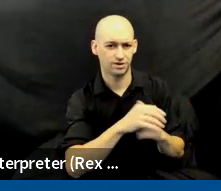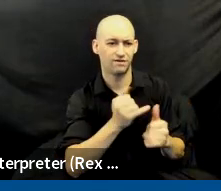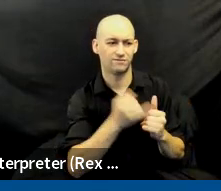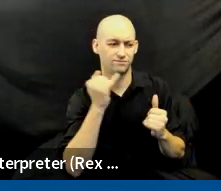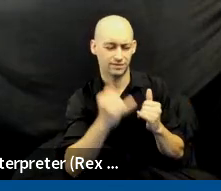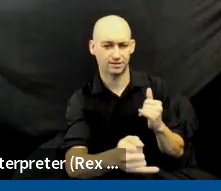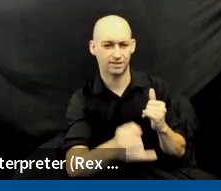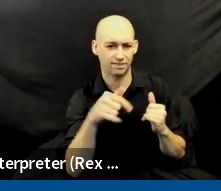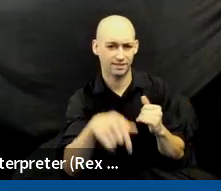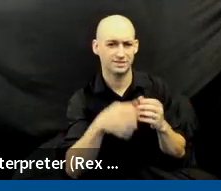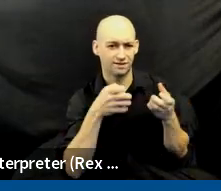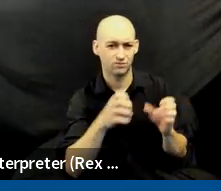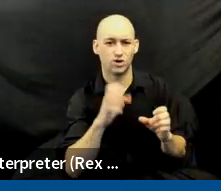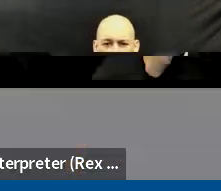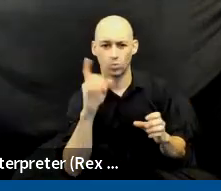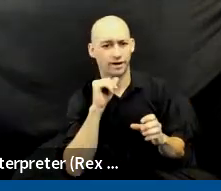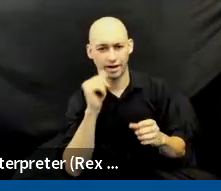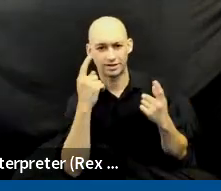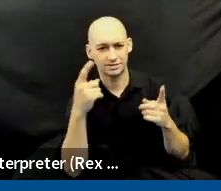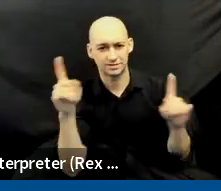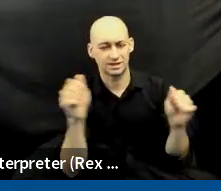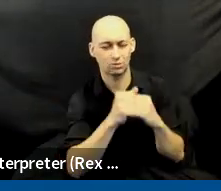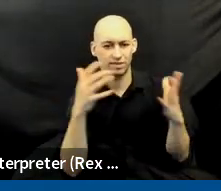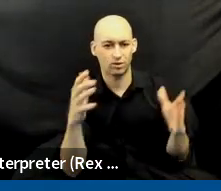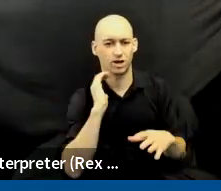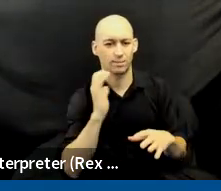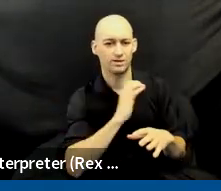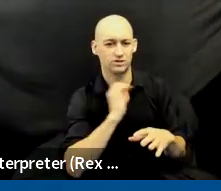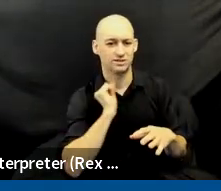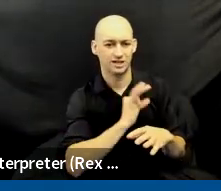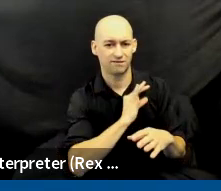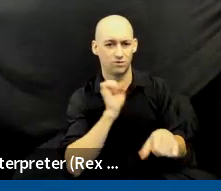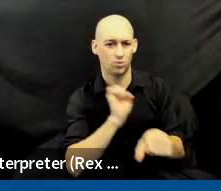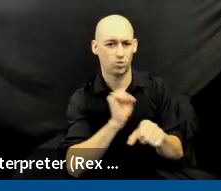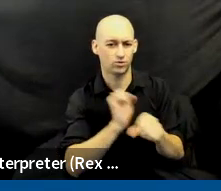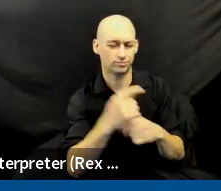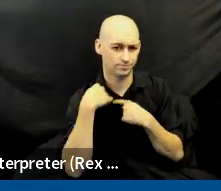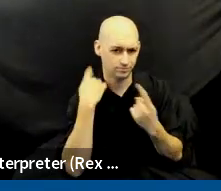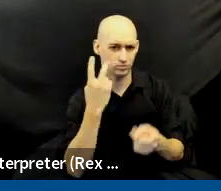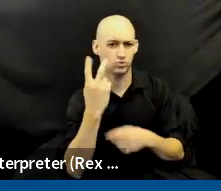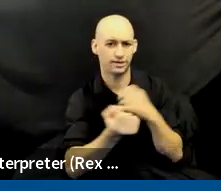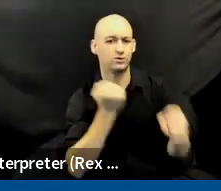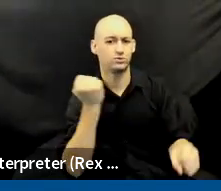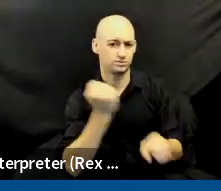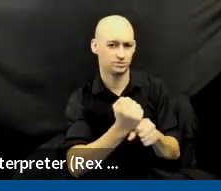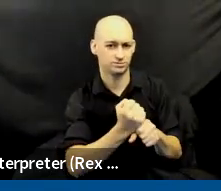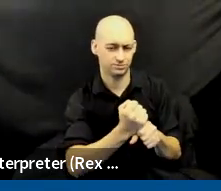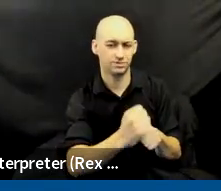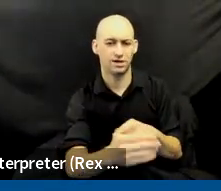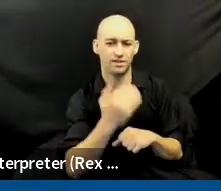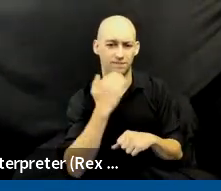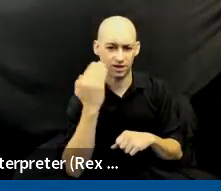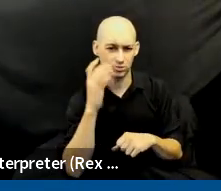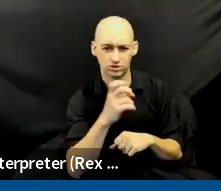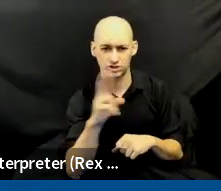Finally, this effort would not have been successful without the Commission staff who have worked on this over the last 2 years. Thank you to Cherry